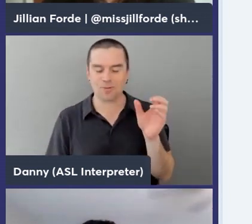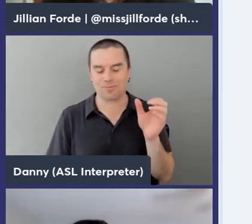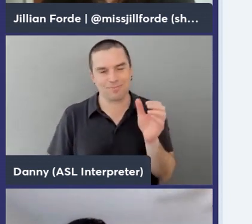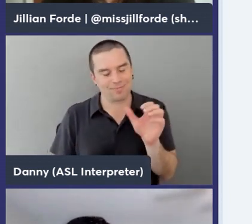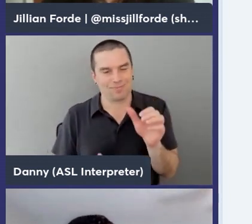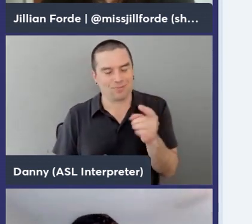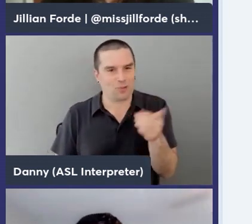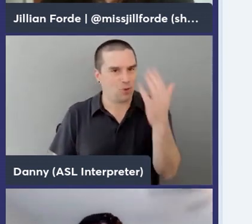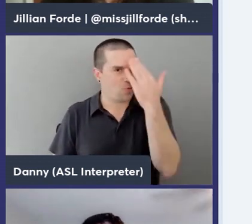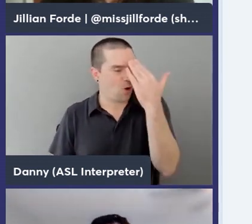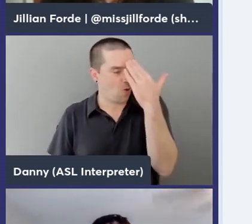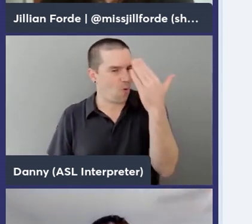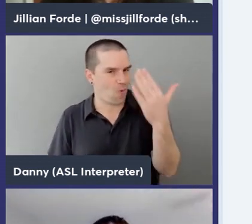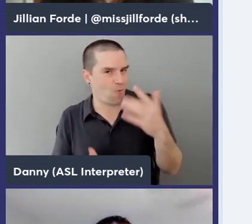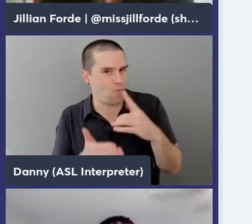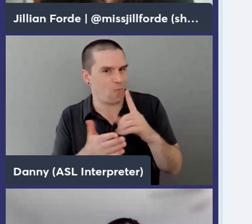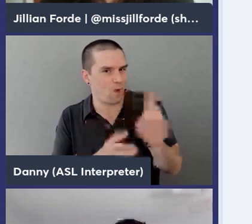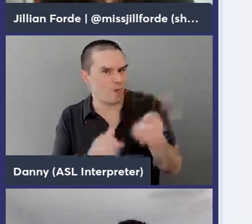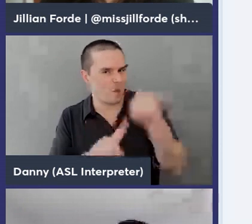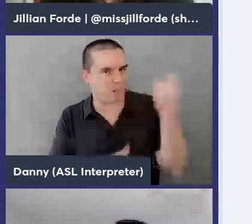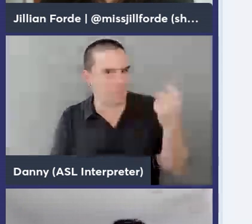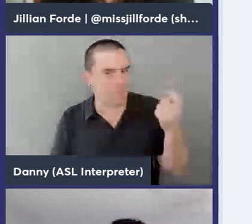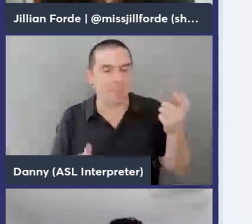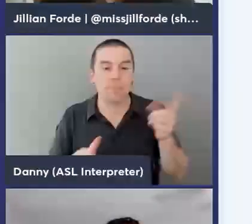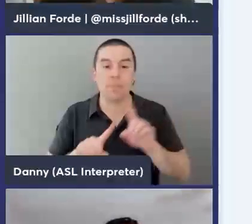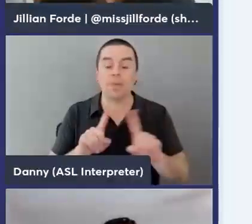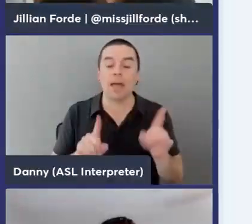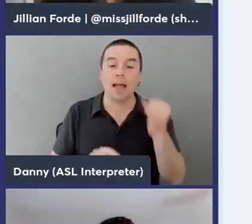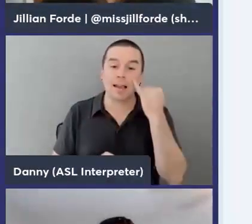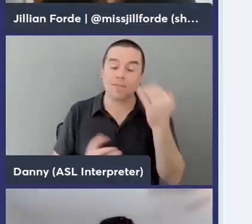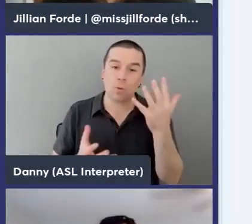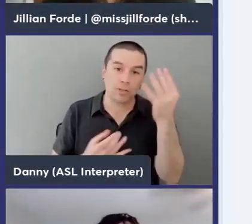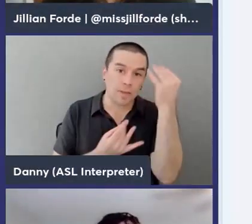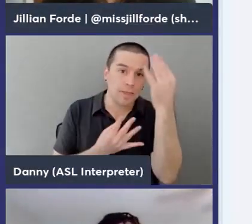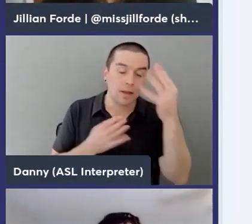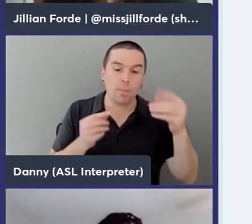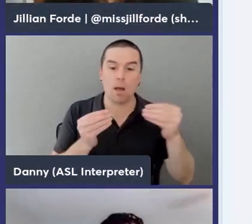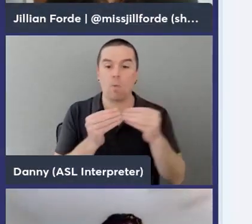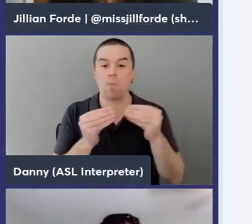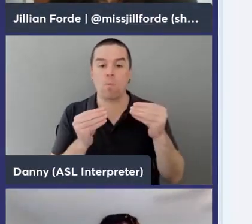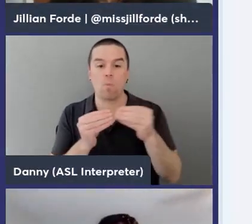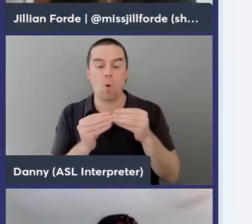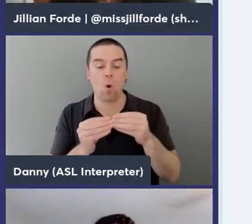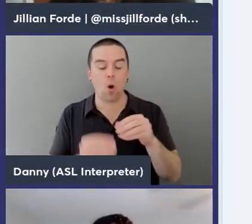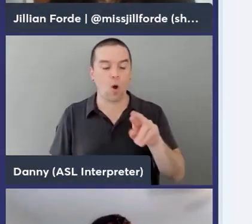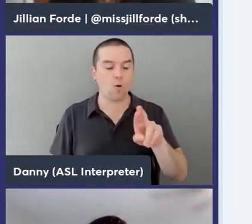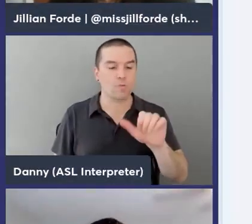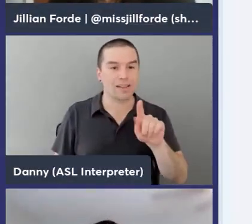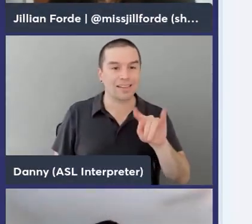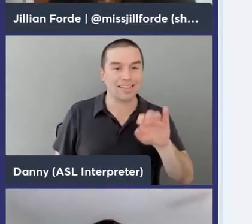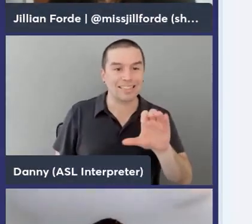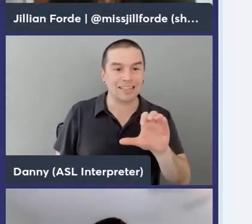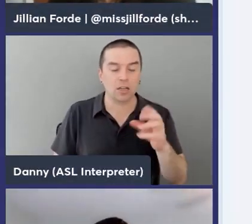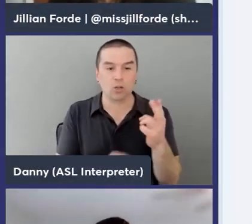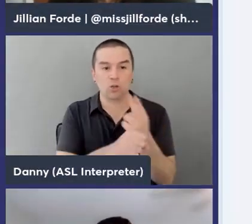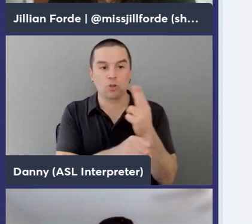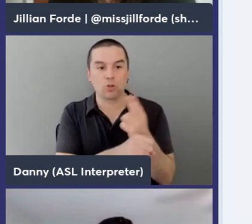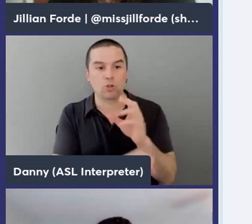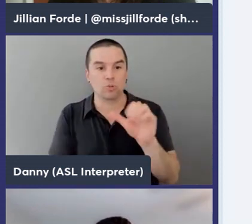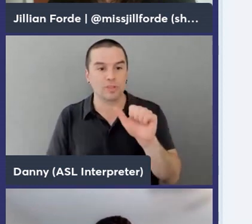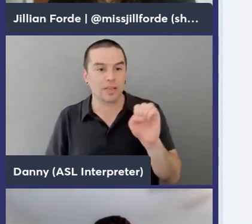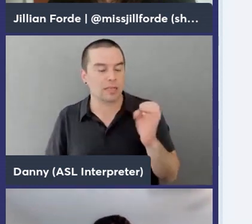from. But if you wanted to think about this in terms of a more realistic use case, maybe you're a fraud